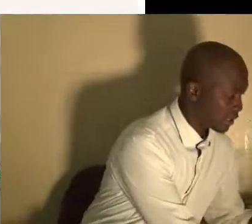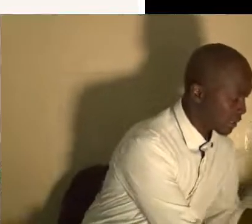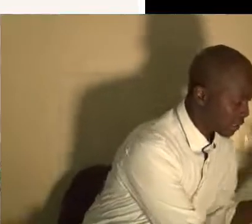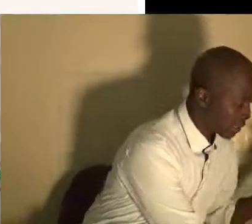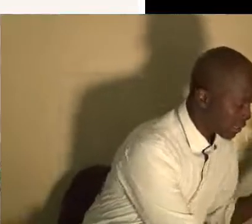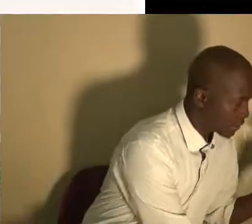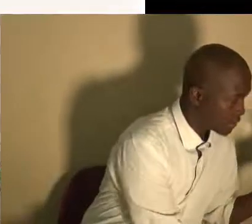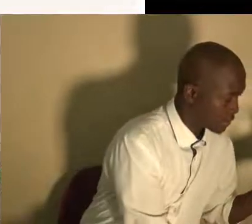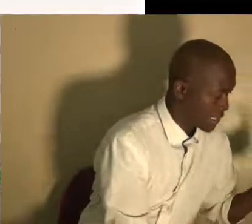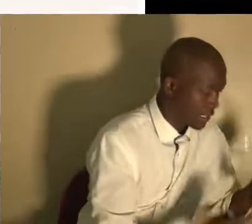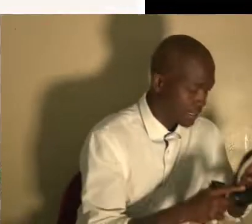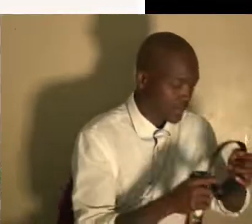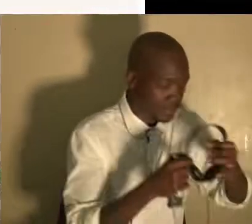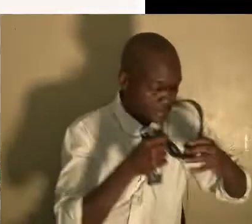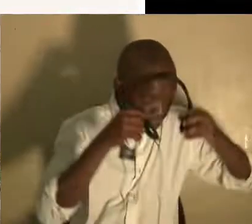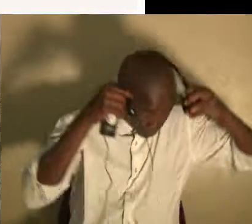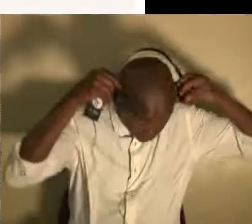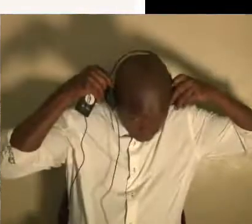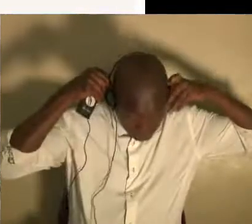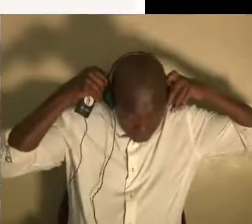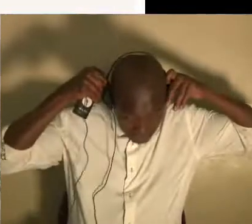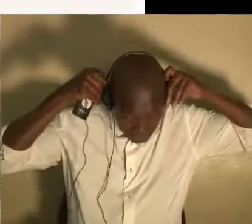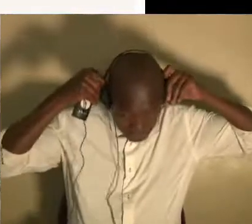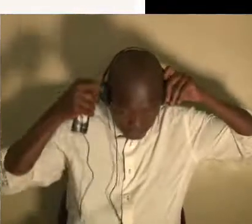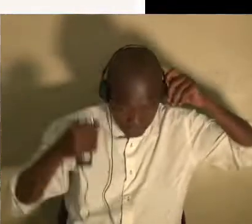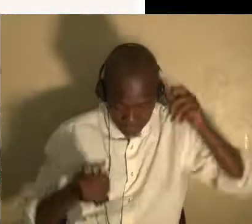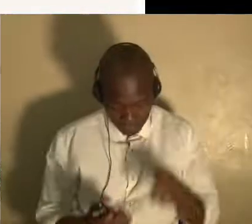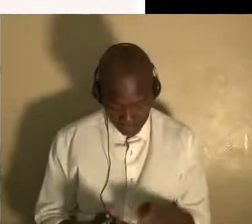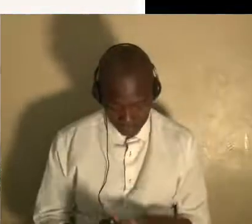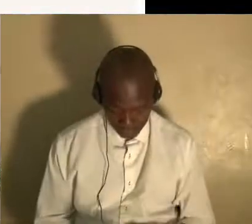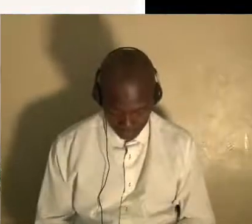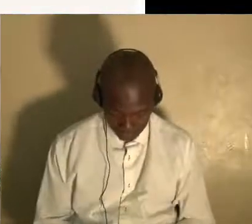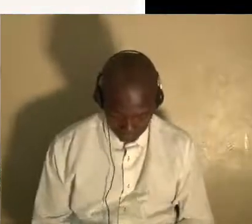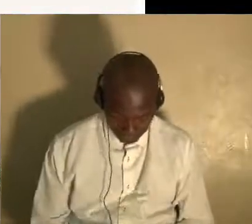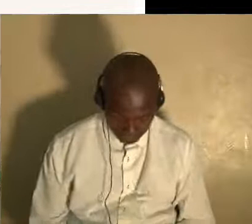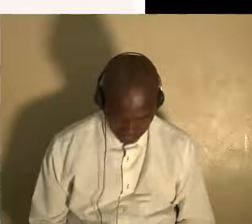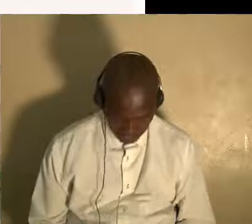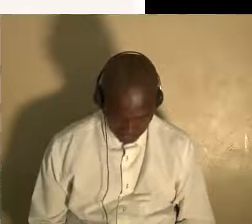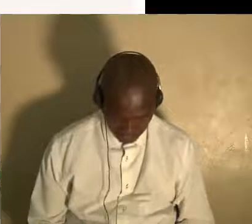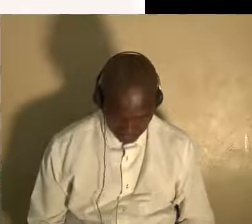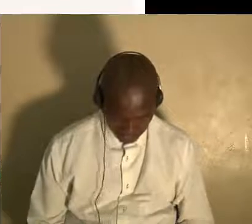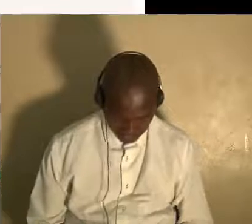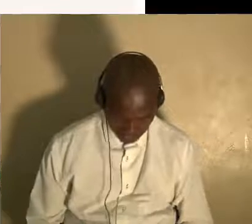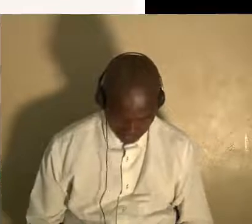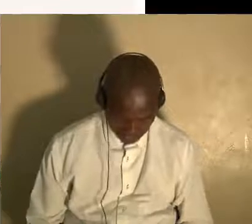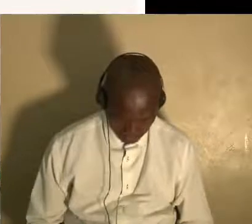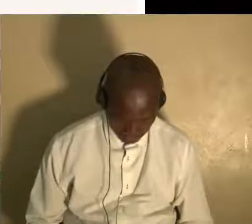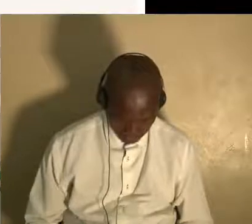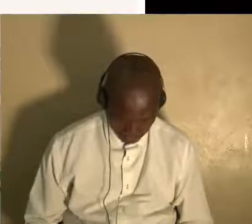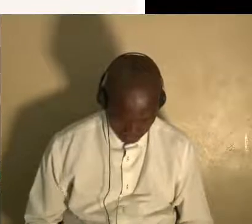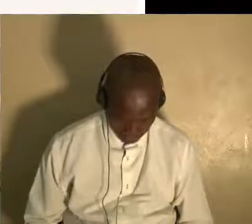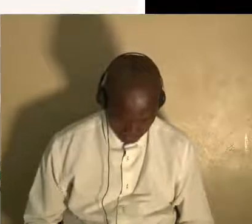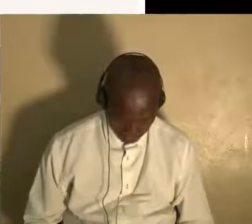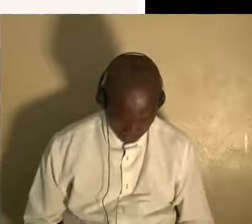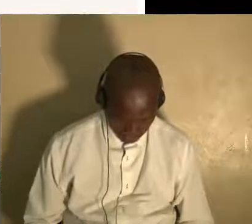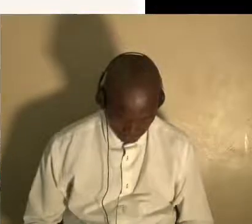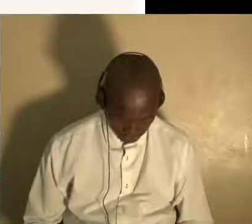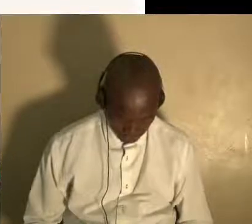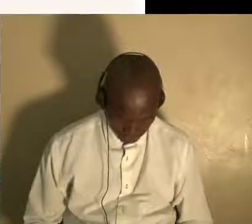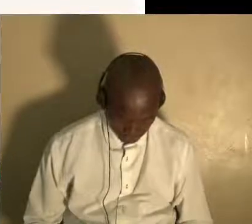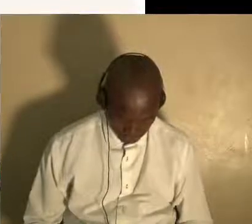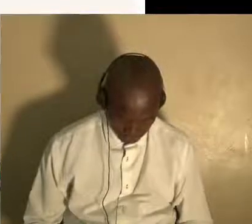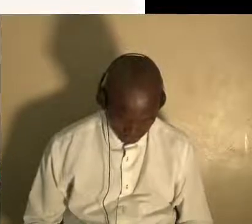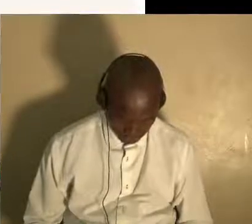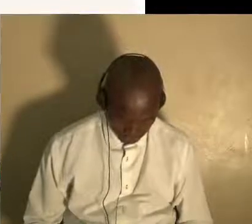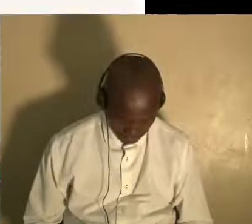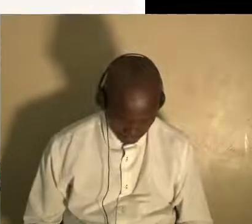thusa gore re etse the child protection system, of which foster care is part of that system,